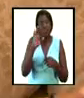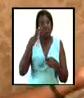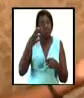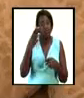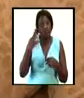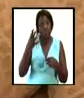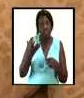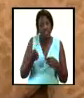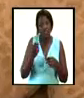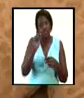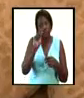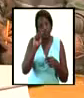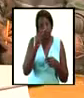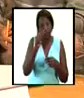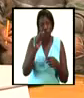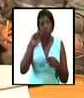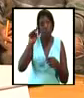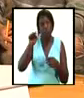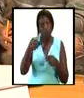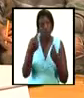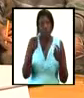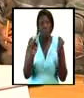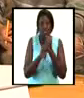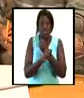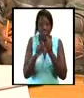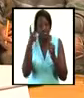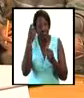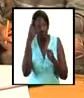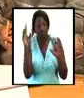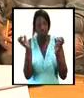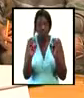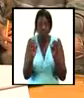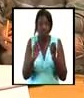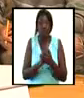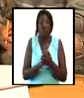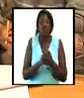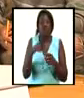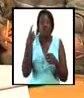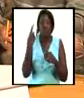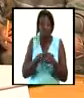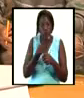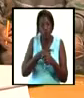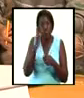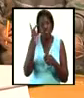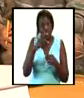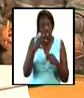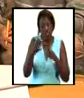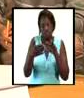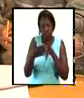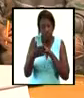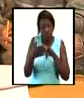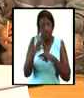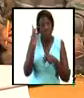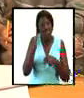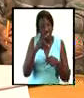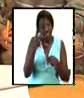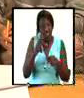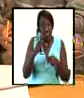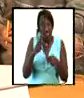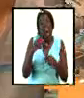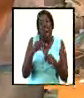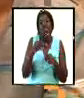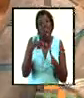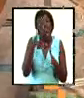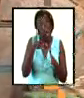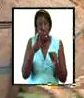marks, your essay does not make sense. After you've written an essay, you should read through it and make sure that all punctuation marks are where they